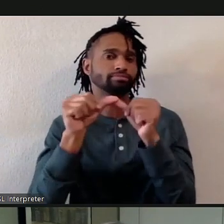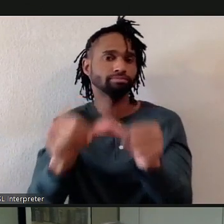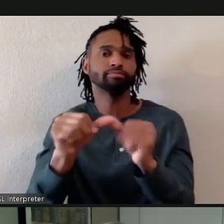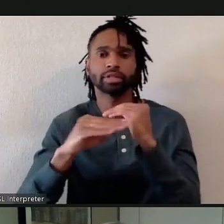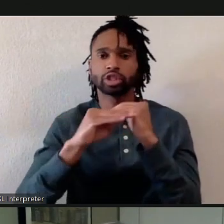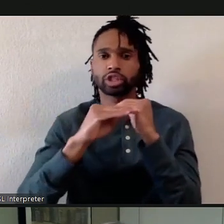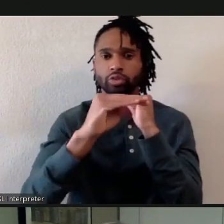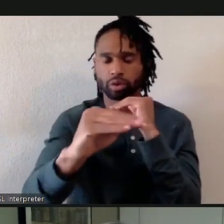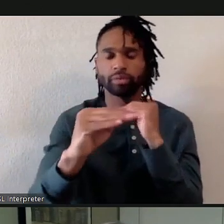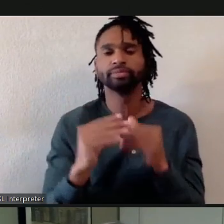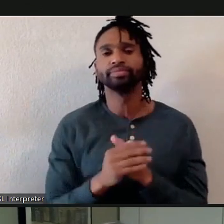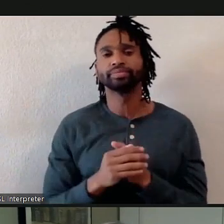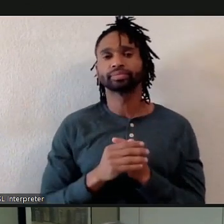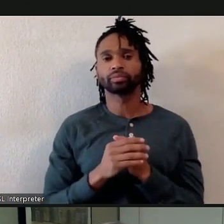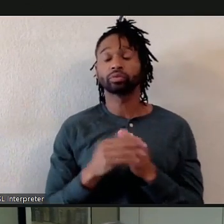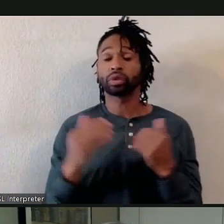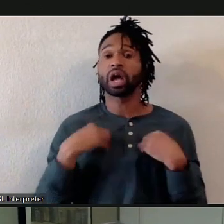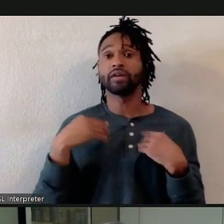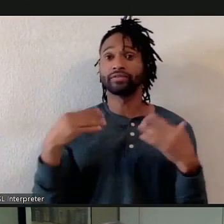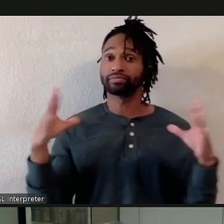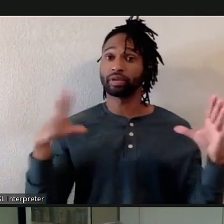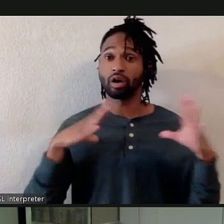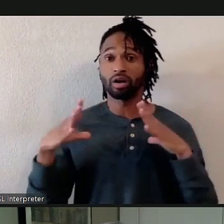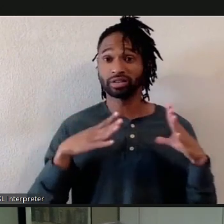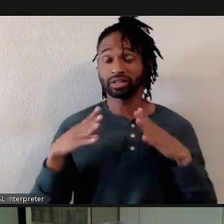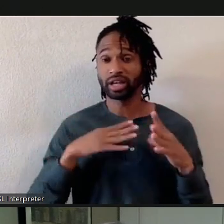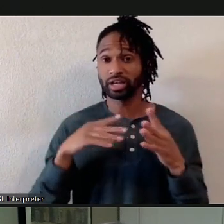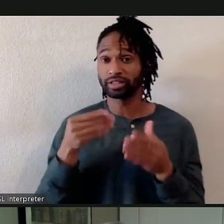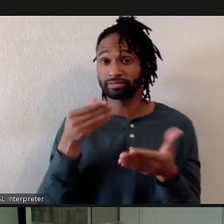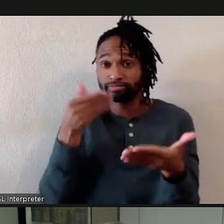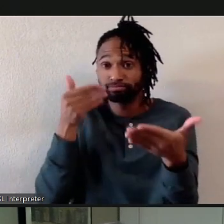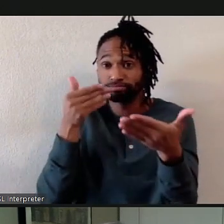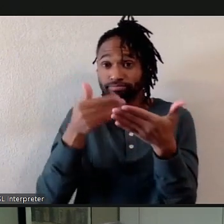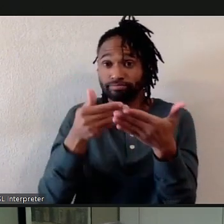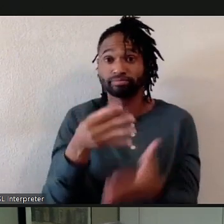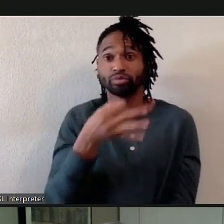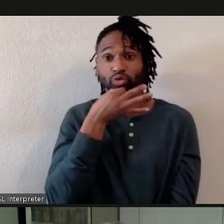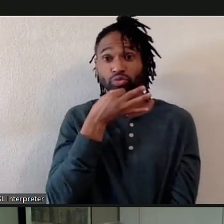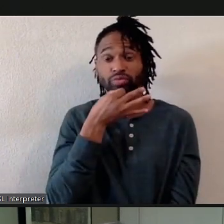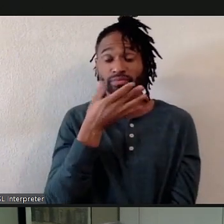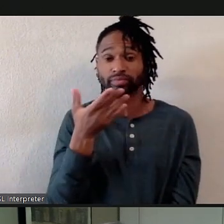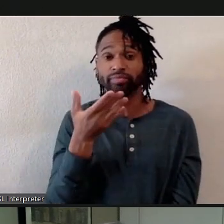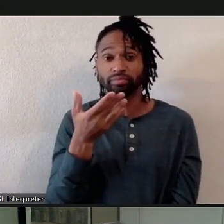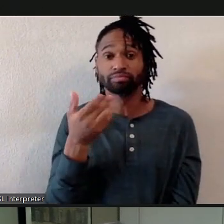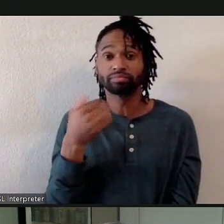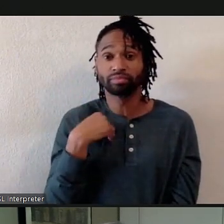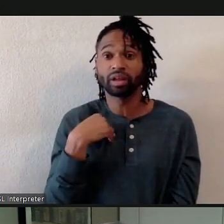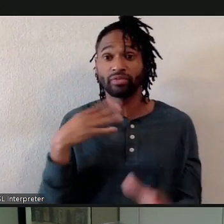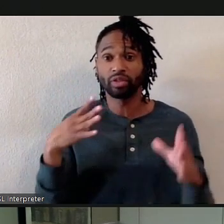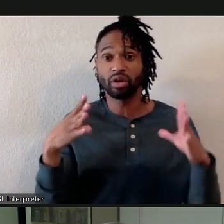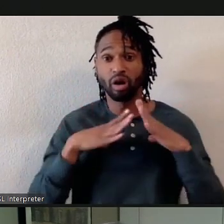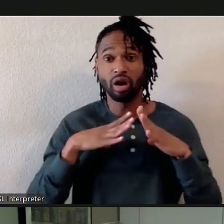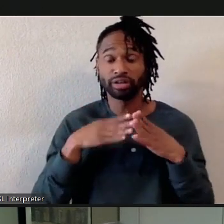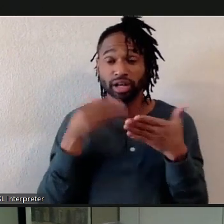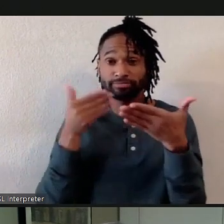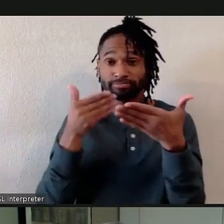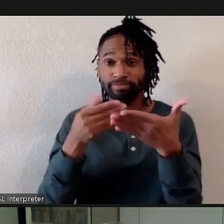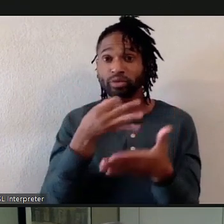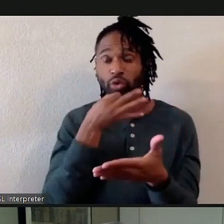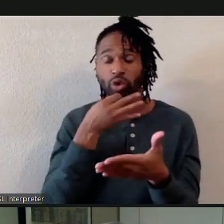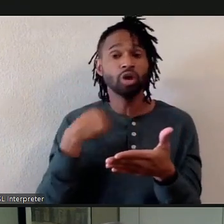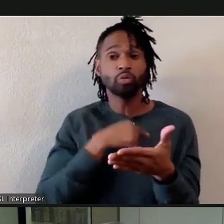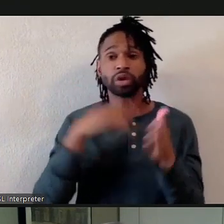We have the holidays coming. We can click the next. We have holidays coming where we expect people